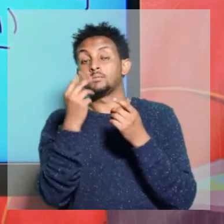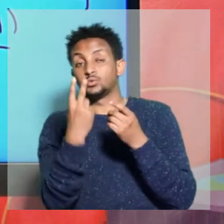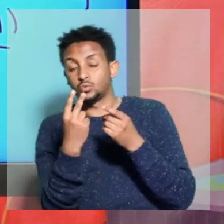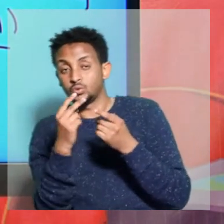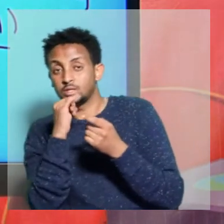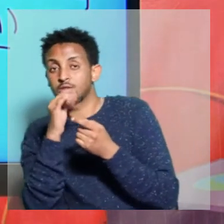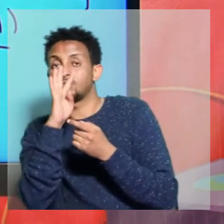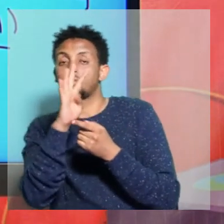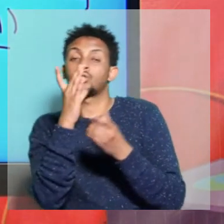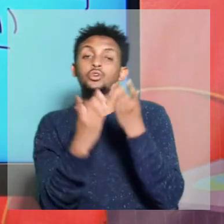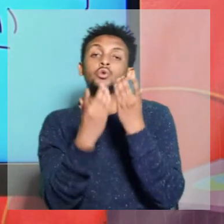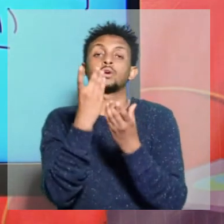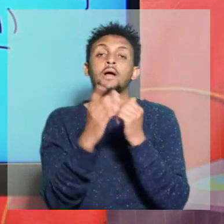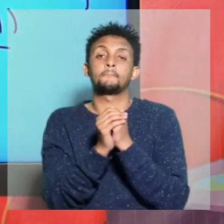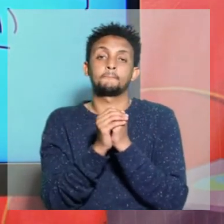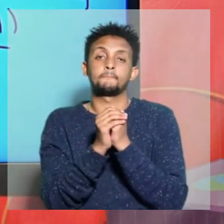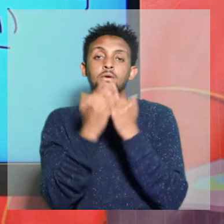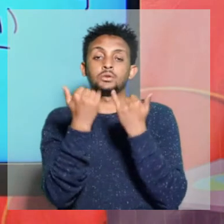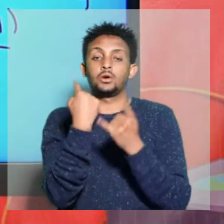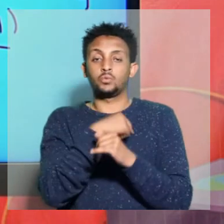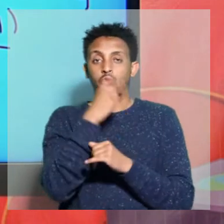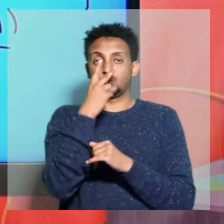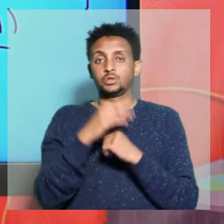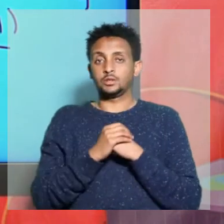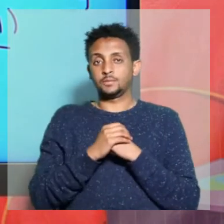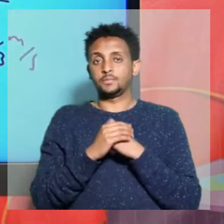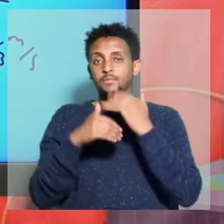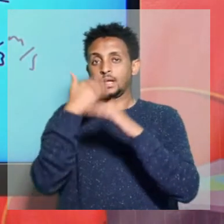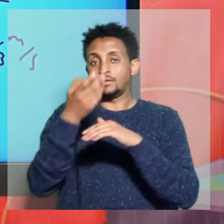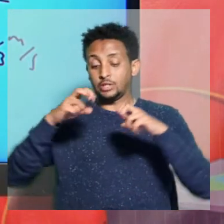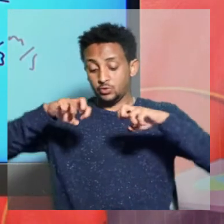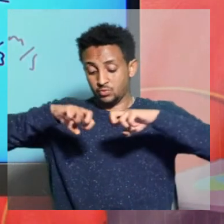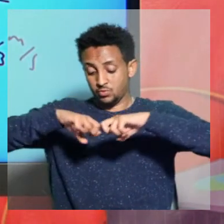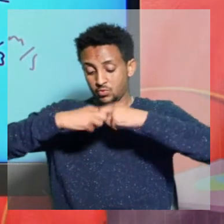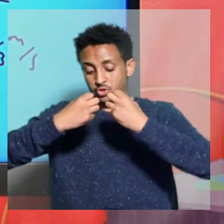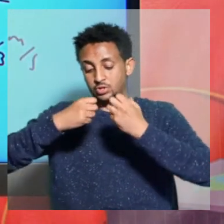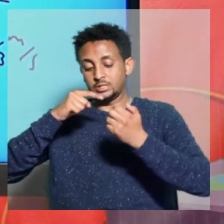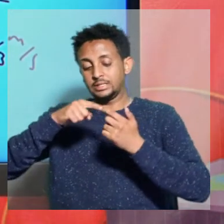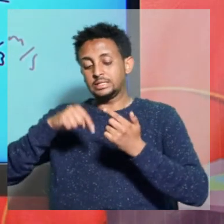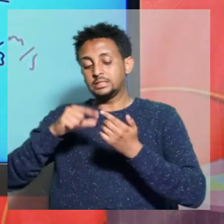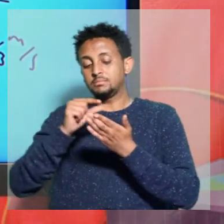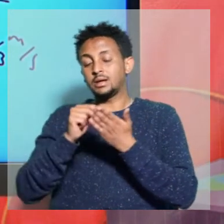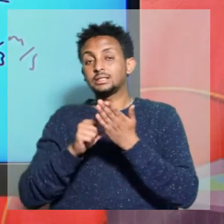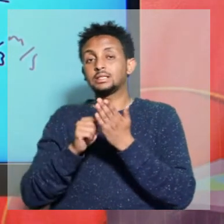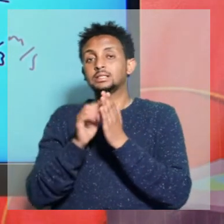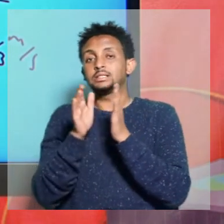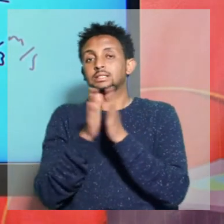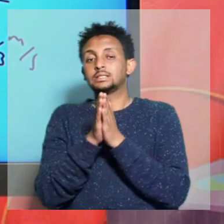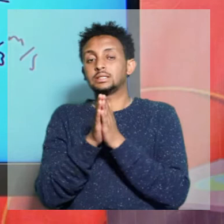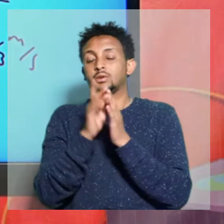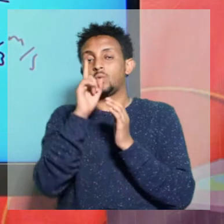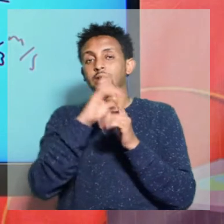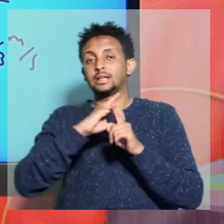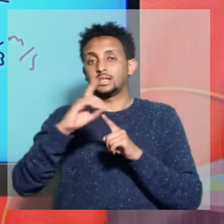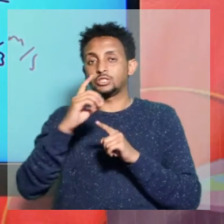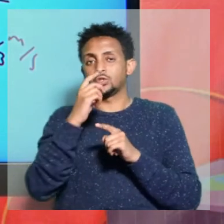is 4 kilogram. Now look, after collision, those two particles stick together and move in one